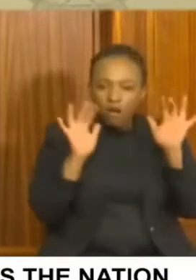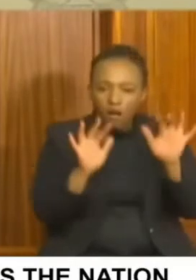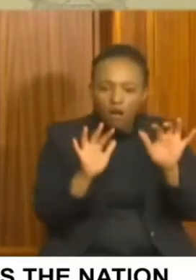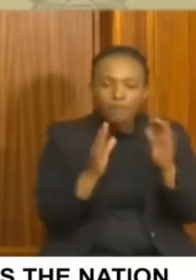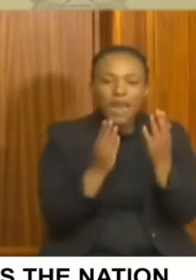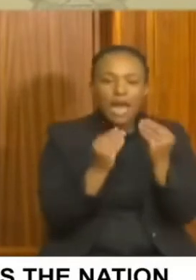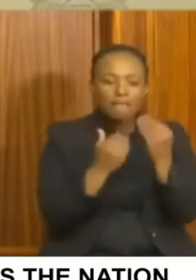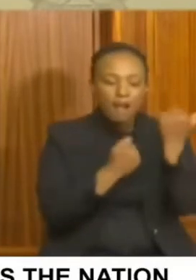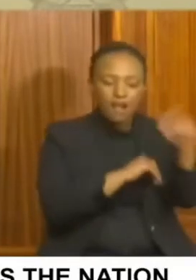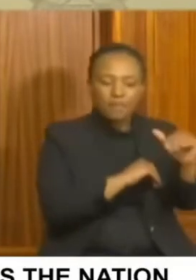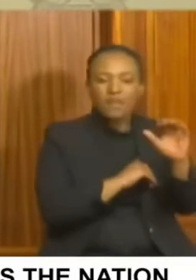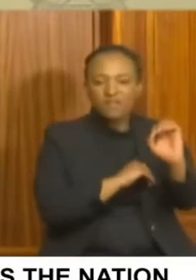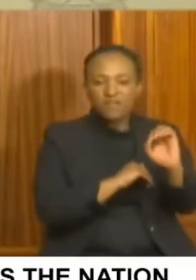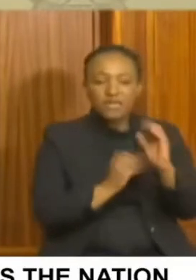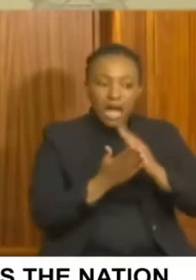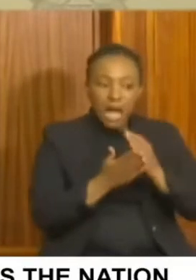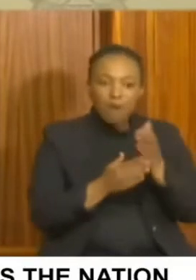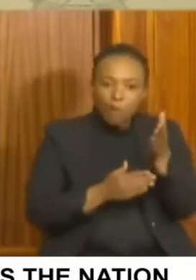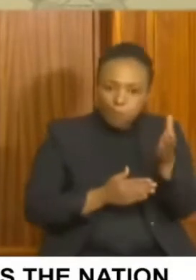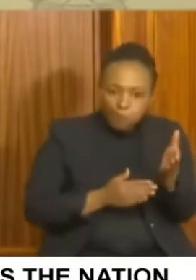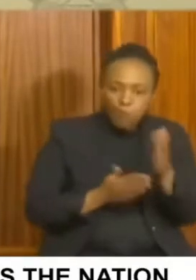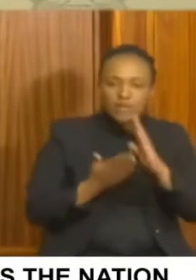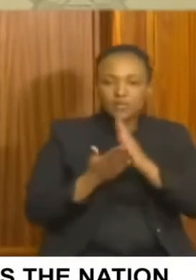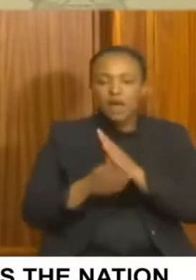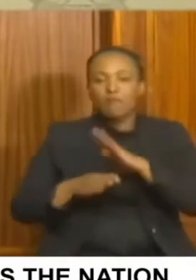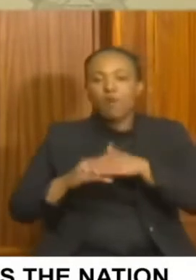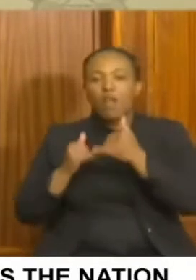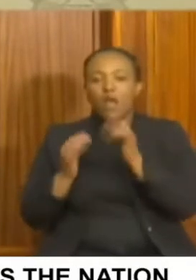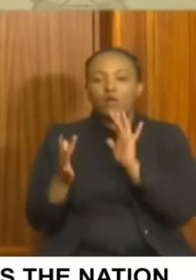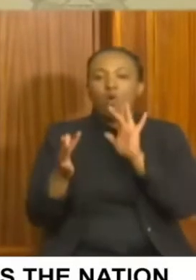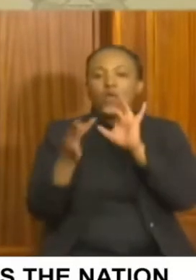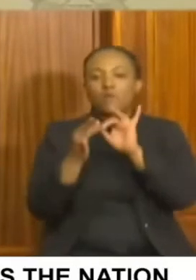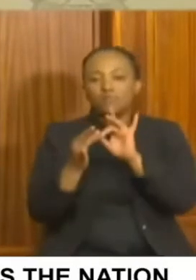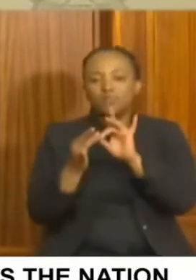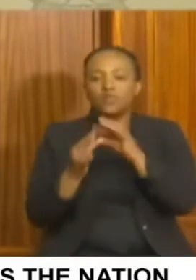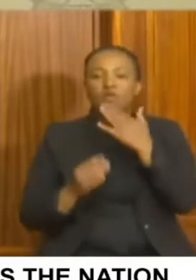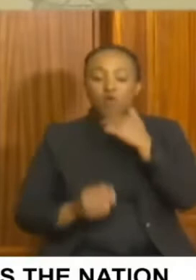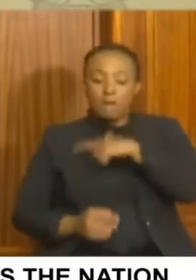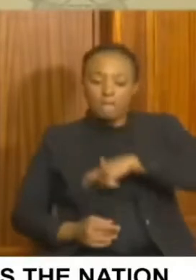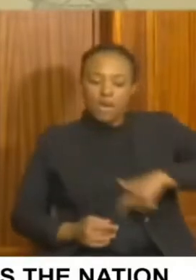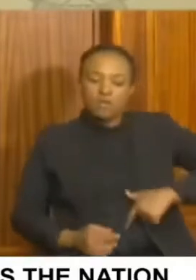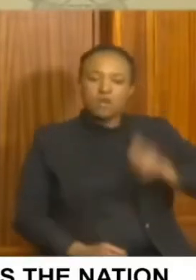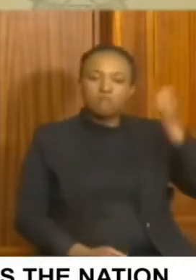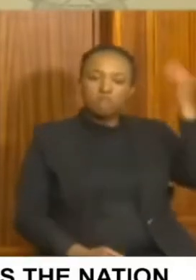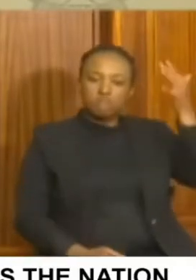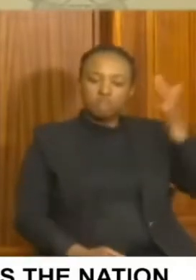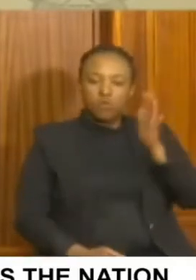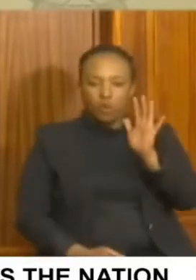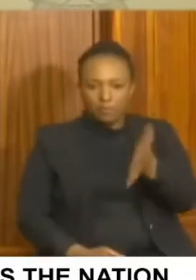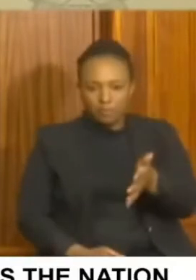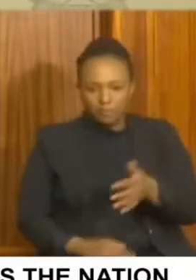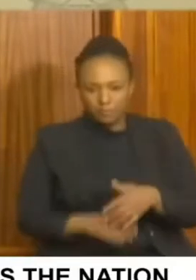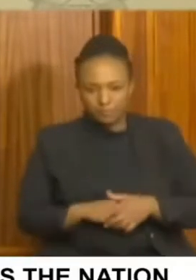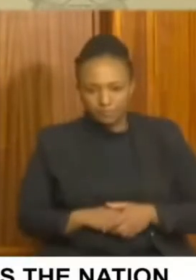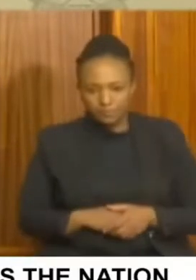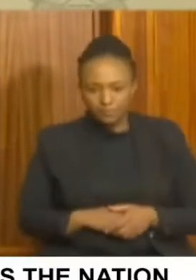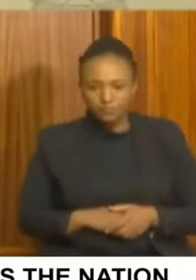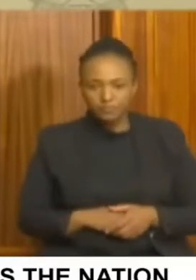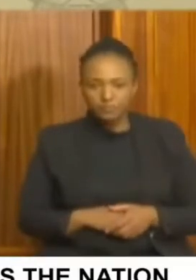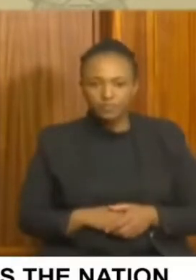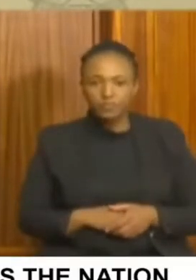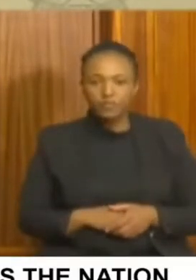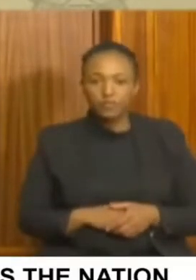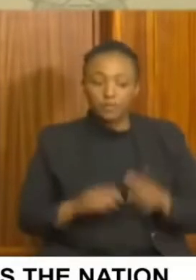people physically in attendance. We'll have electric cars. And a virtual address by the president. It's not a lolly, it's bullshit. We each have